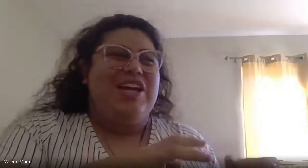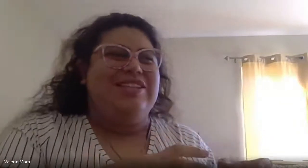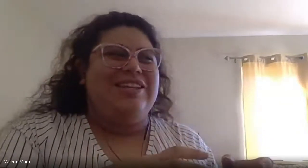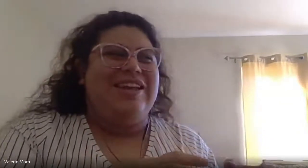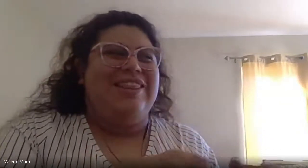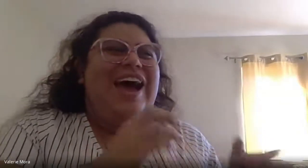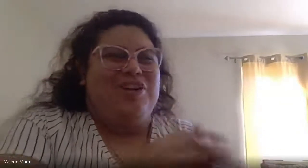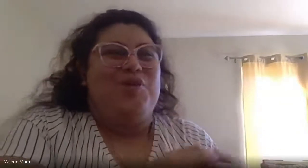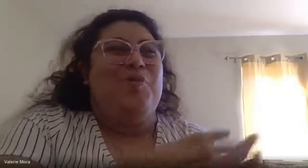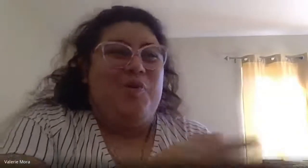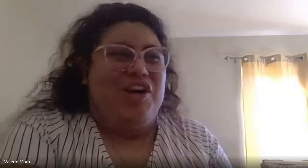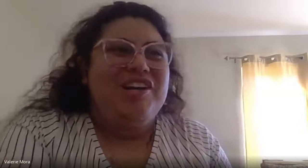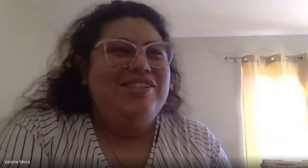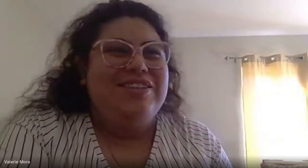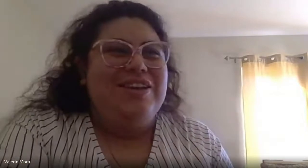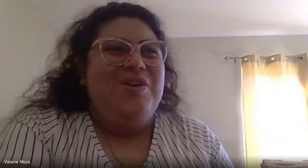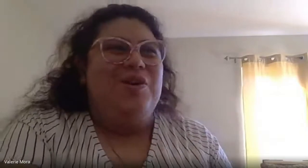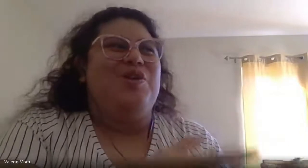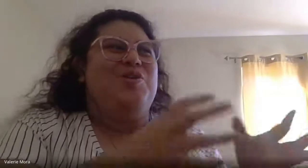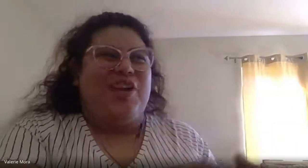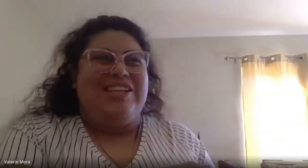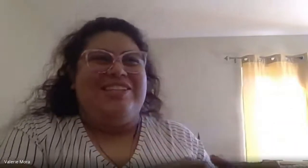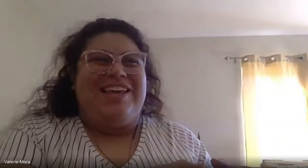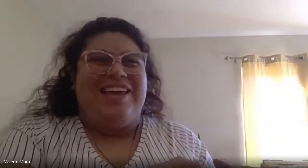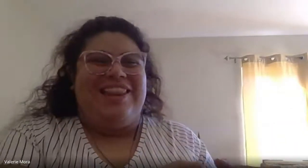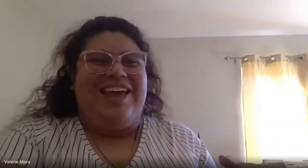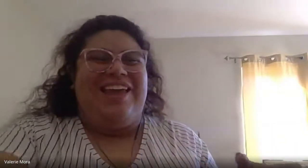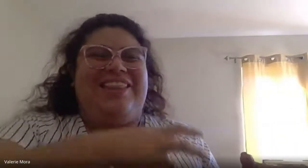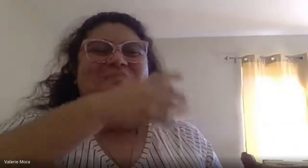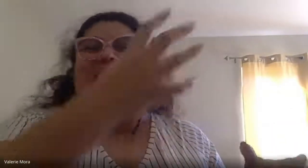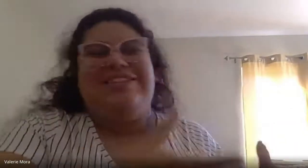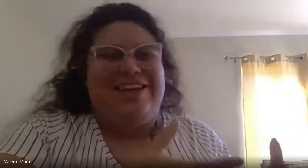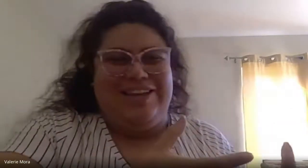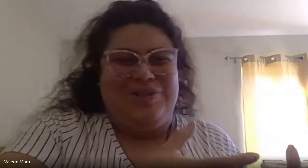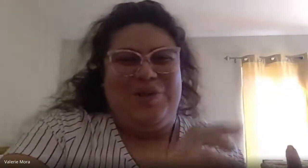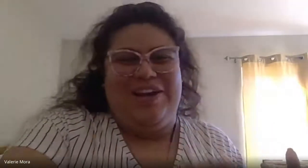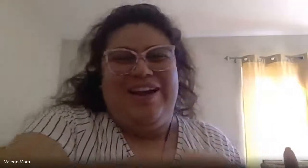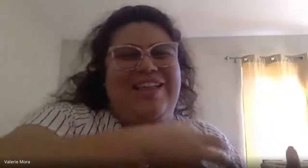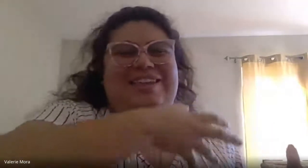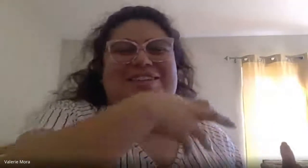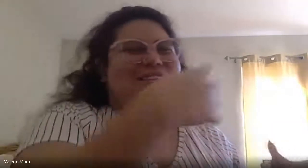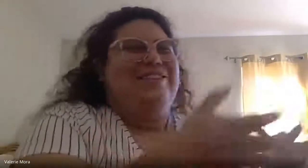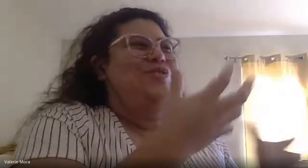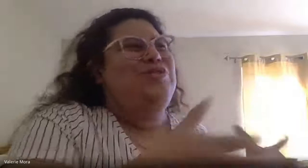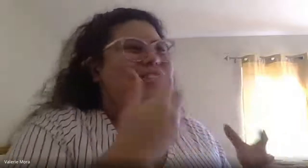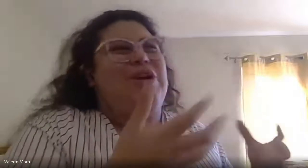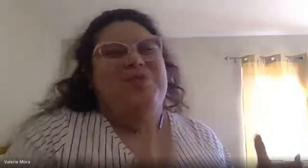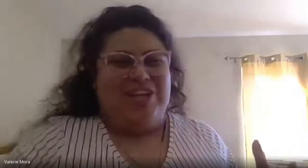you translate the actual word, or do you translate like the message or